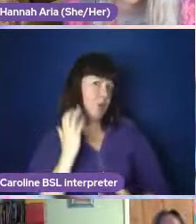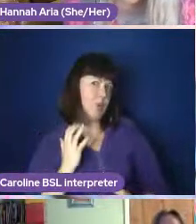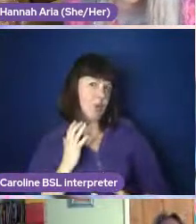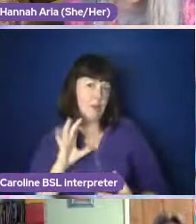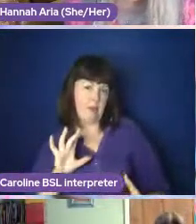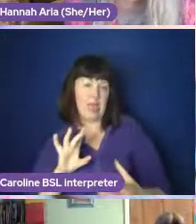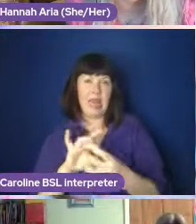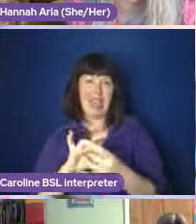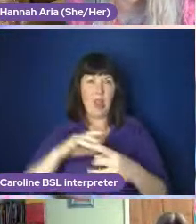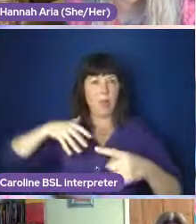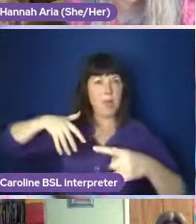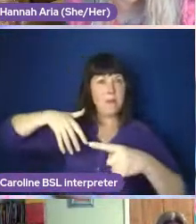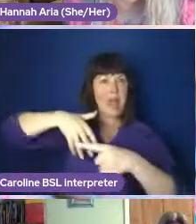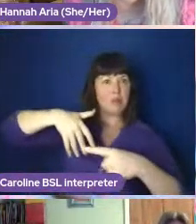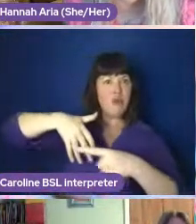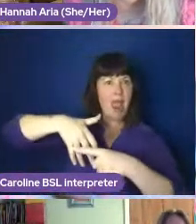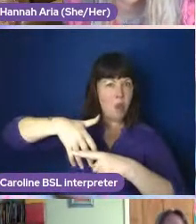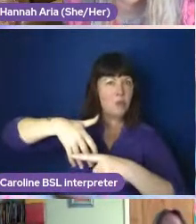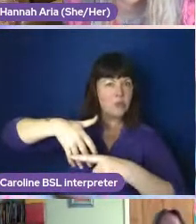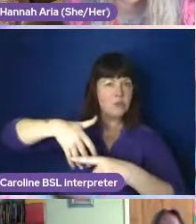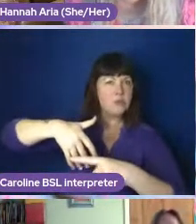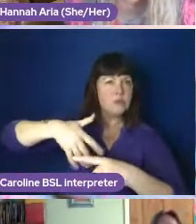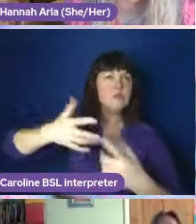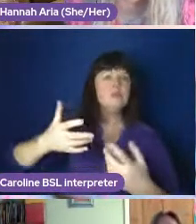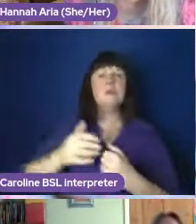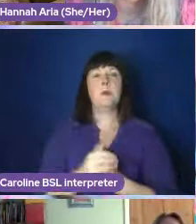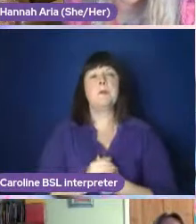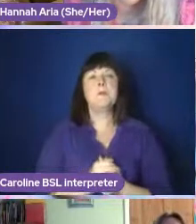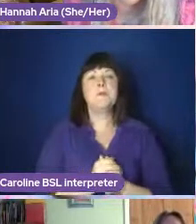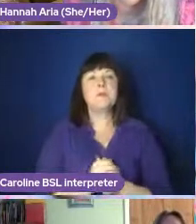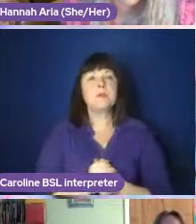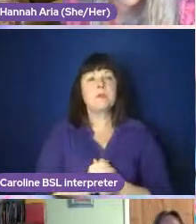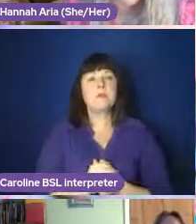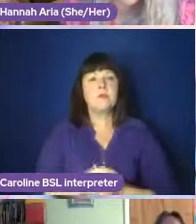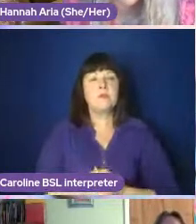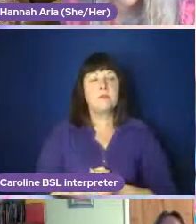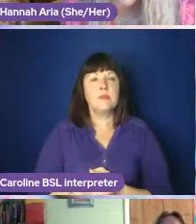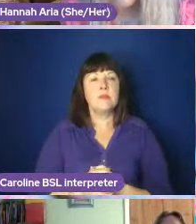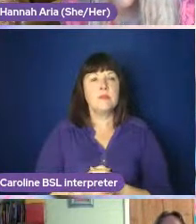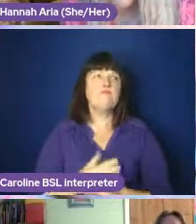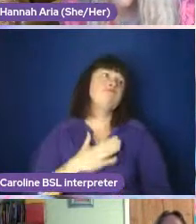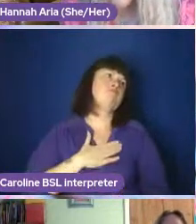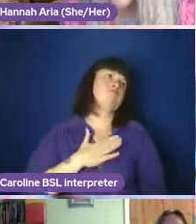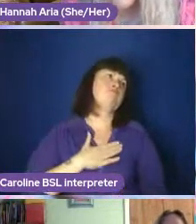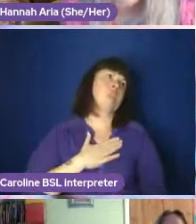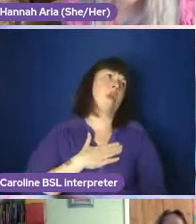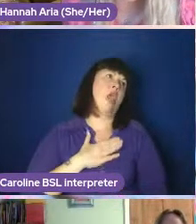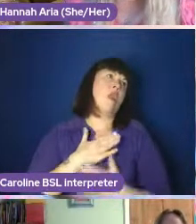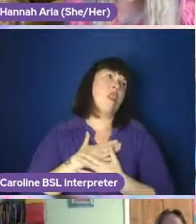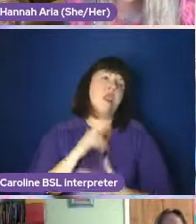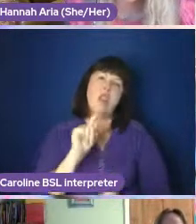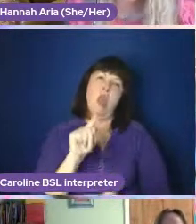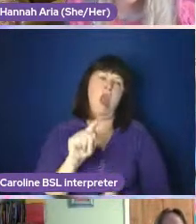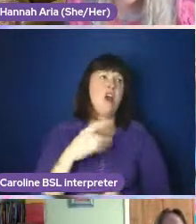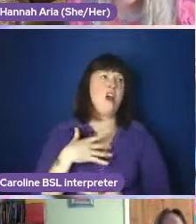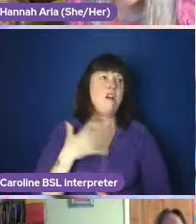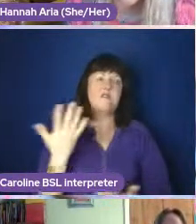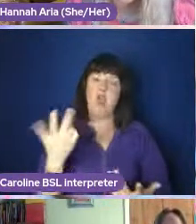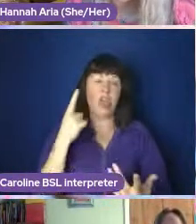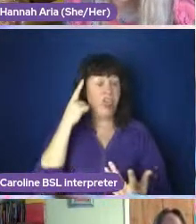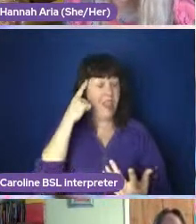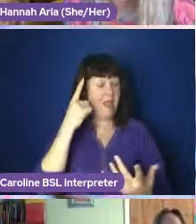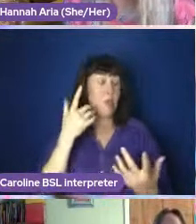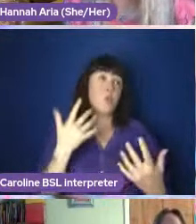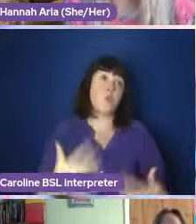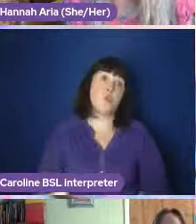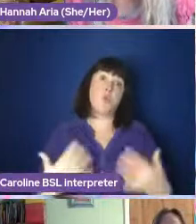background sort of colour that I did it on. I love it. Purple and teal together are